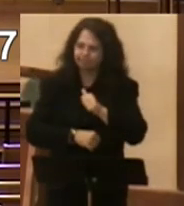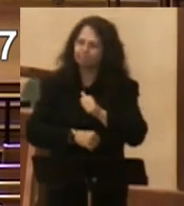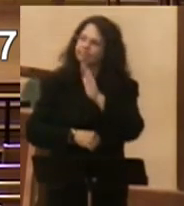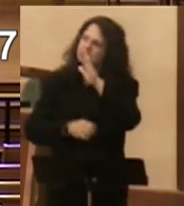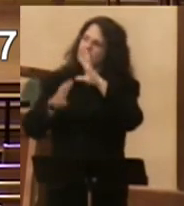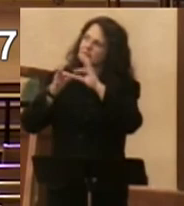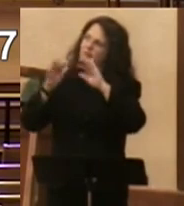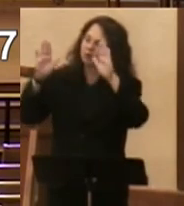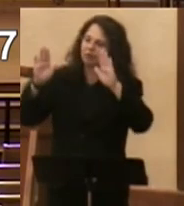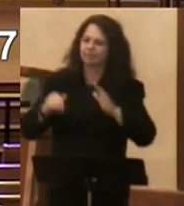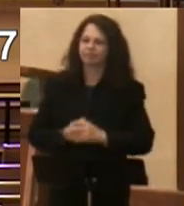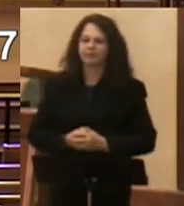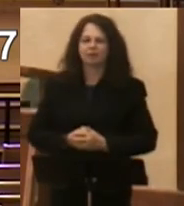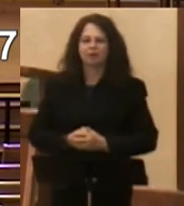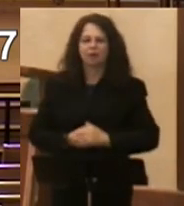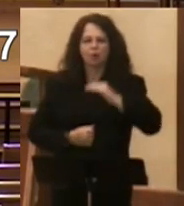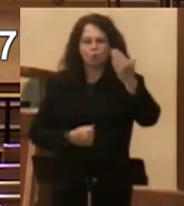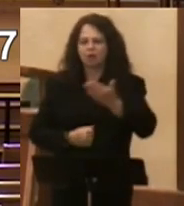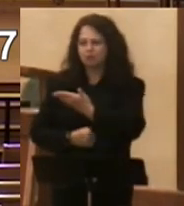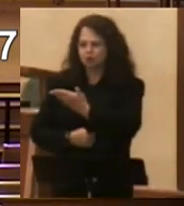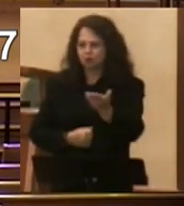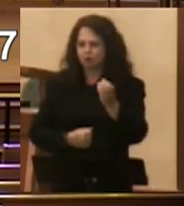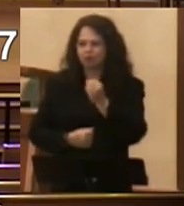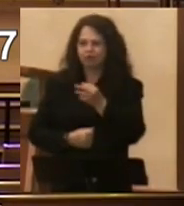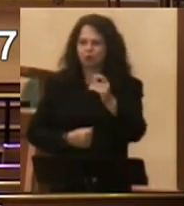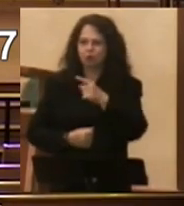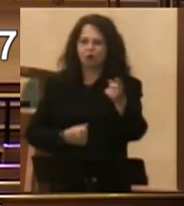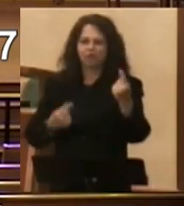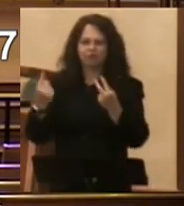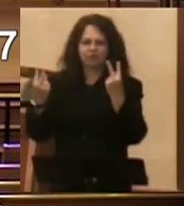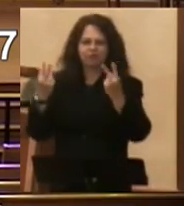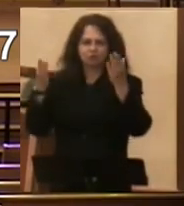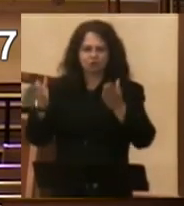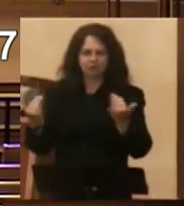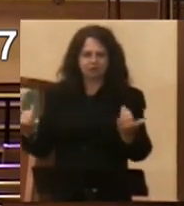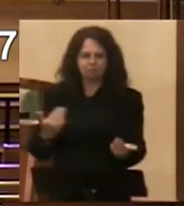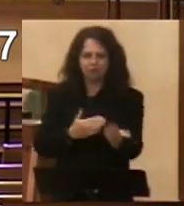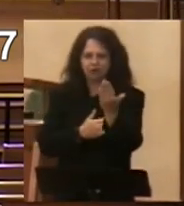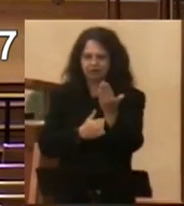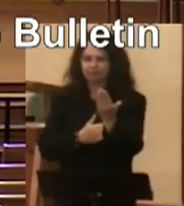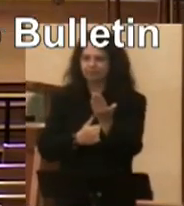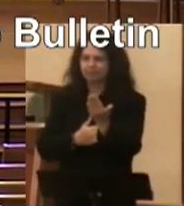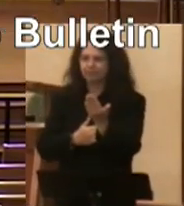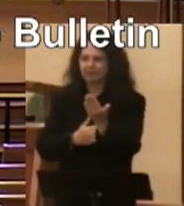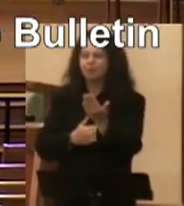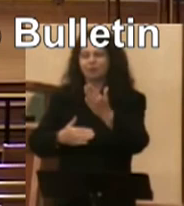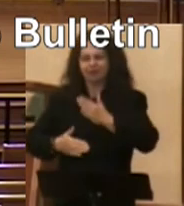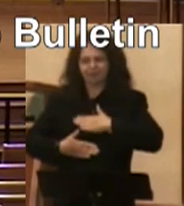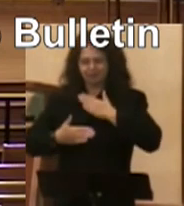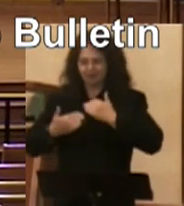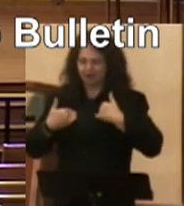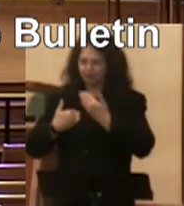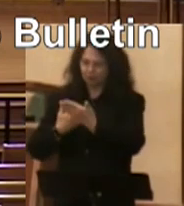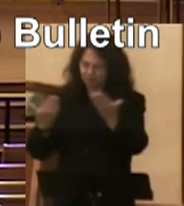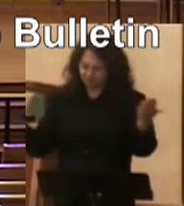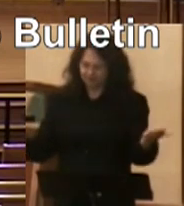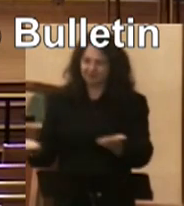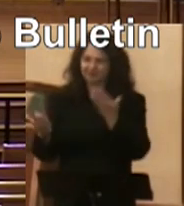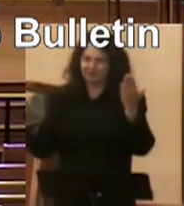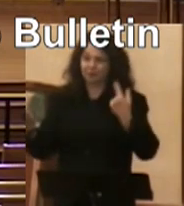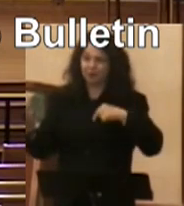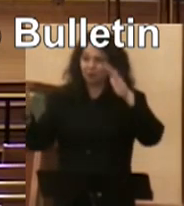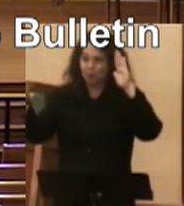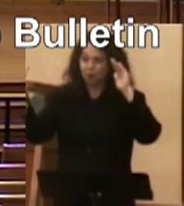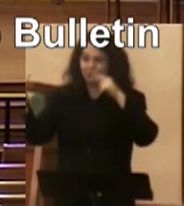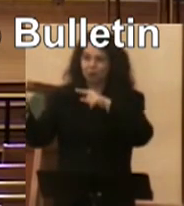want to say a word of welcome, especially to you if you are visiting this morning. It is our great pleasure to have you here, and it is our hope